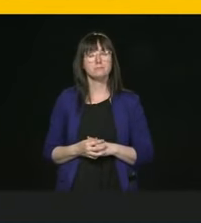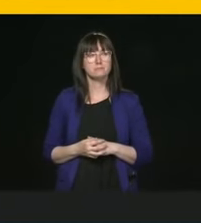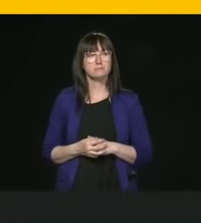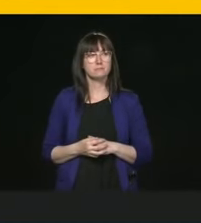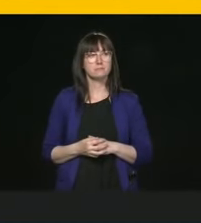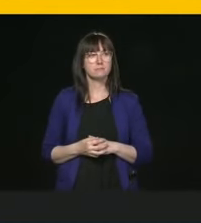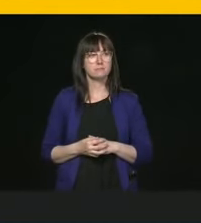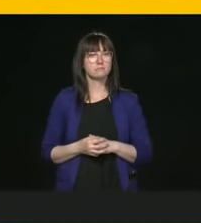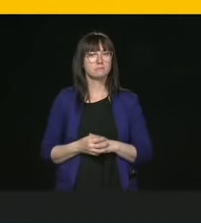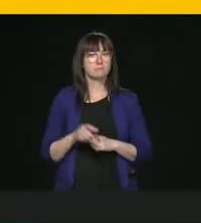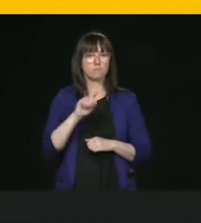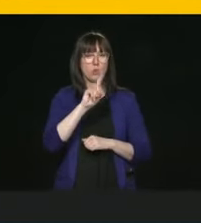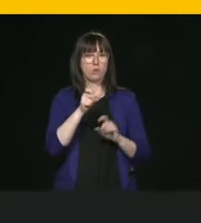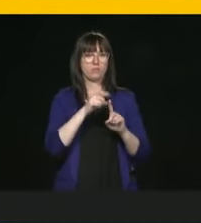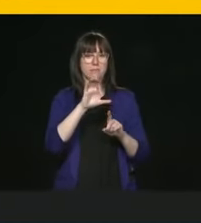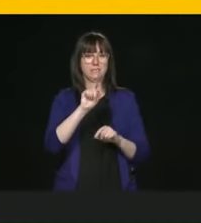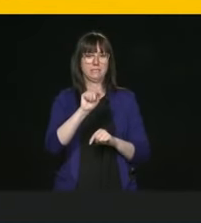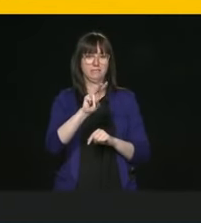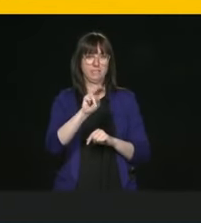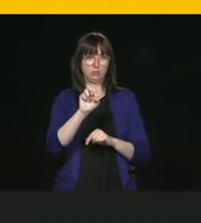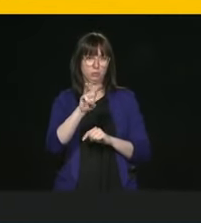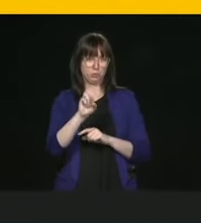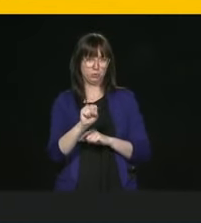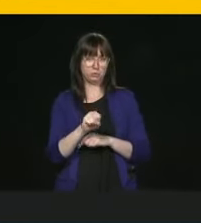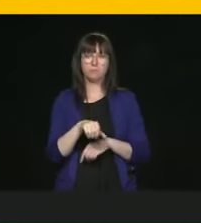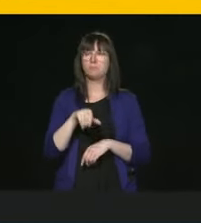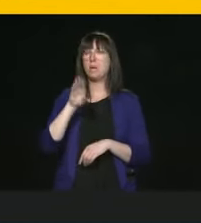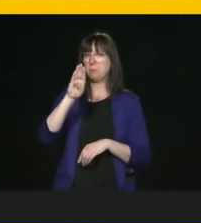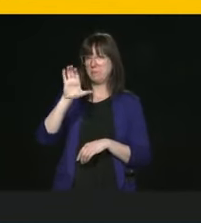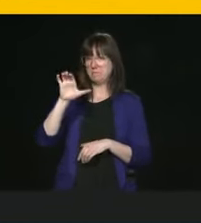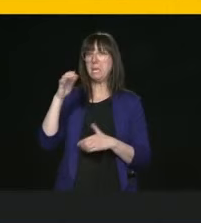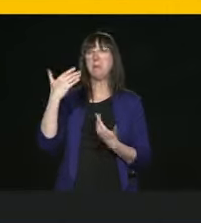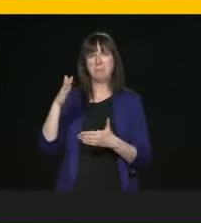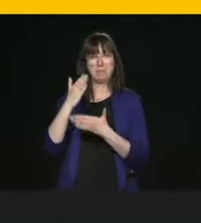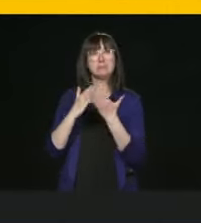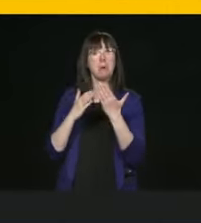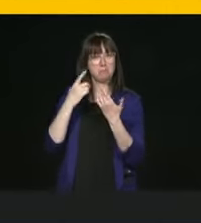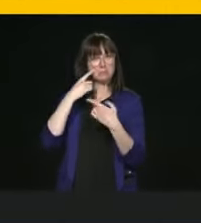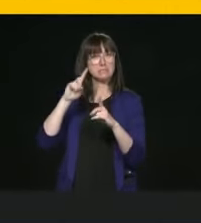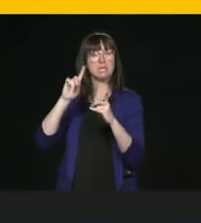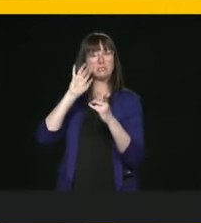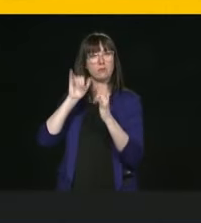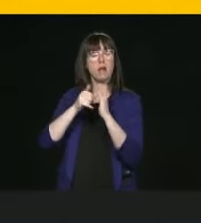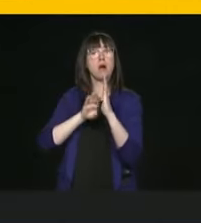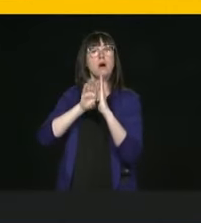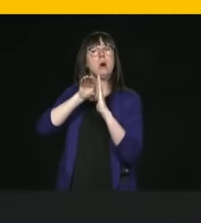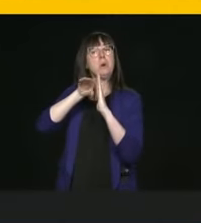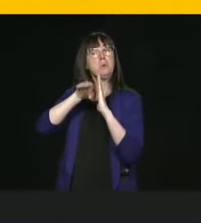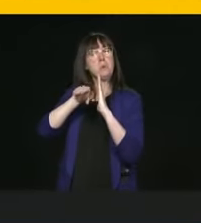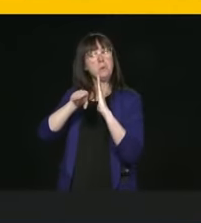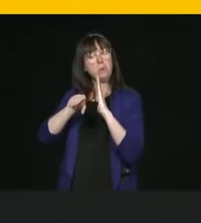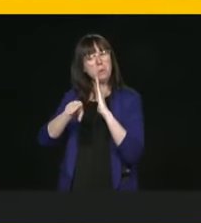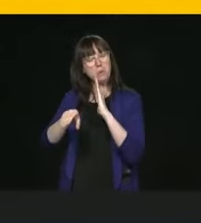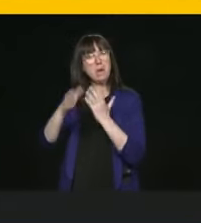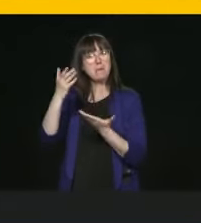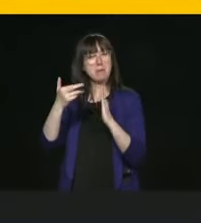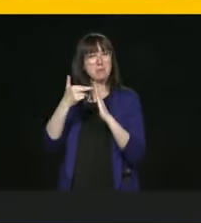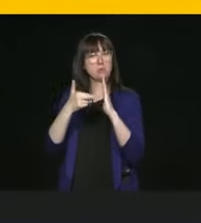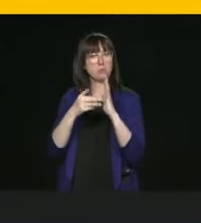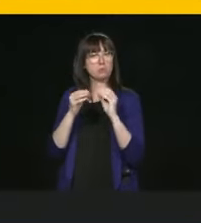Ian Wood, CTV News. Prime Minister, BC's seen some success flattening the curve and has indicated they might look at loosening